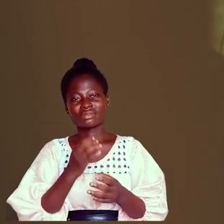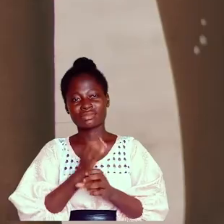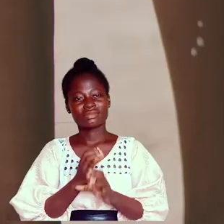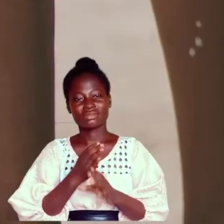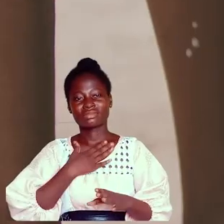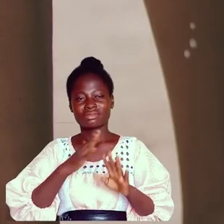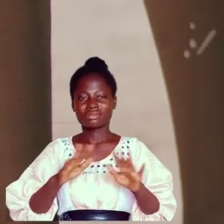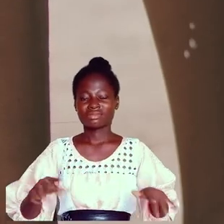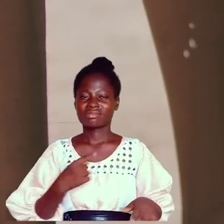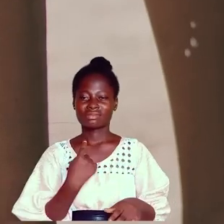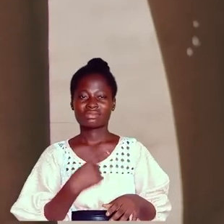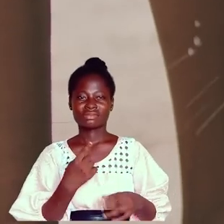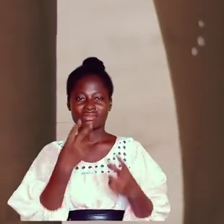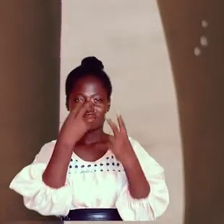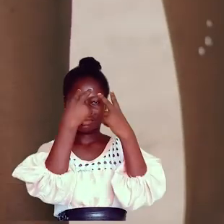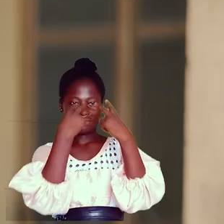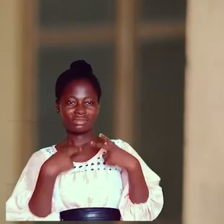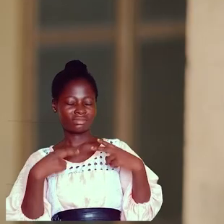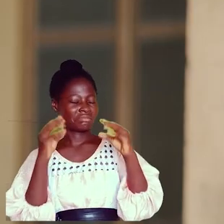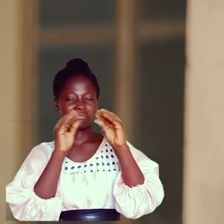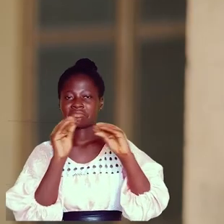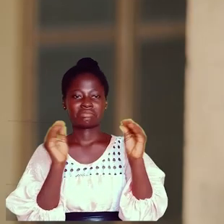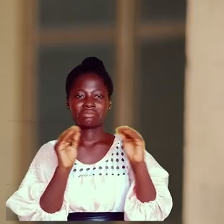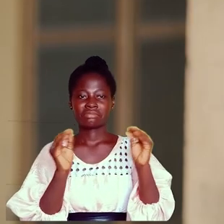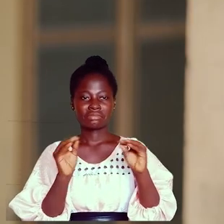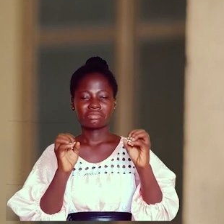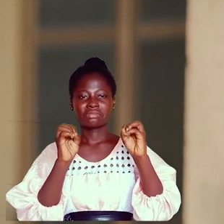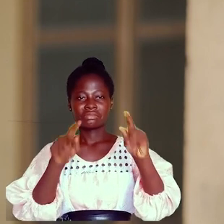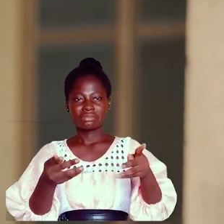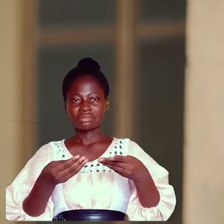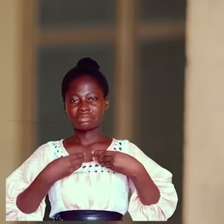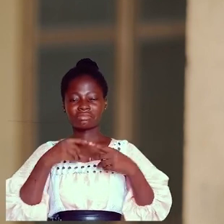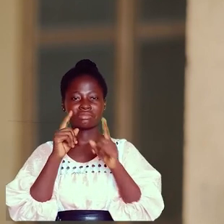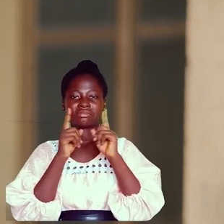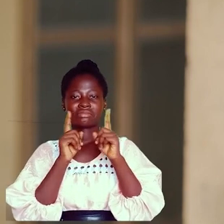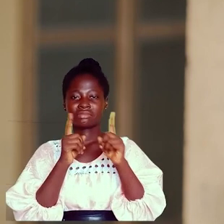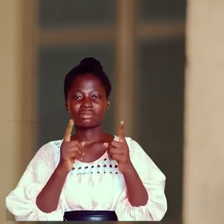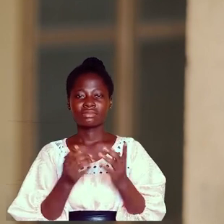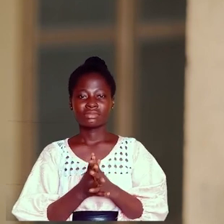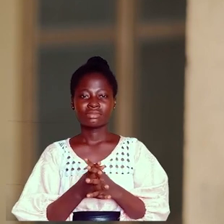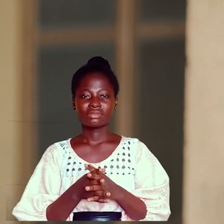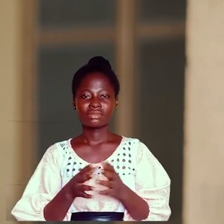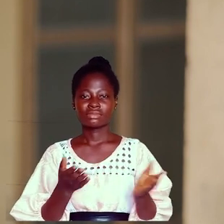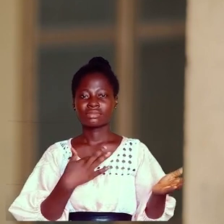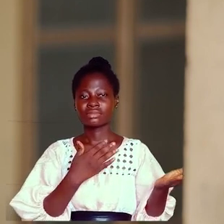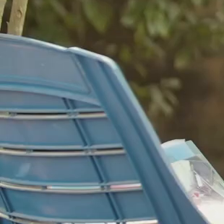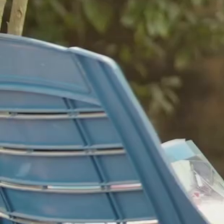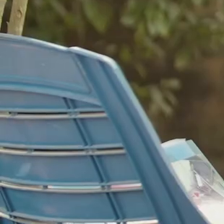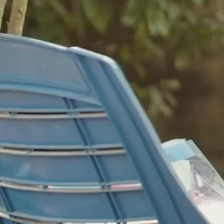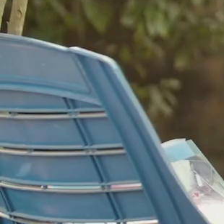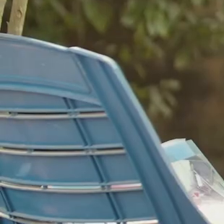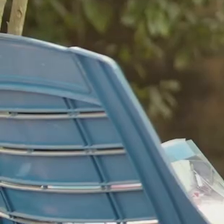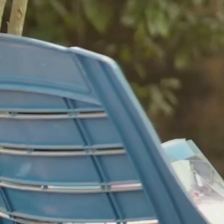wash, I cook. I take off my case alone. So they shouldn't look down upon us. They should give us the opportunity to talk.